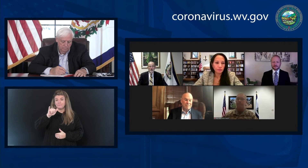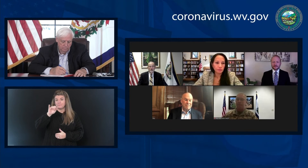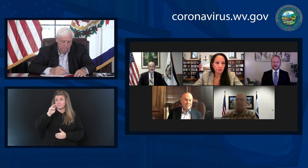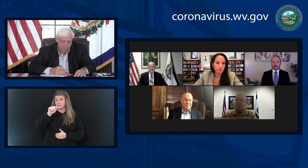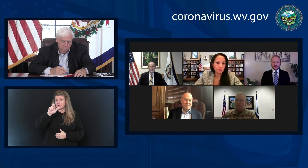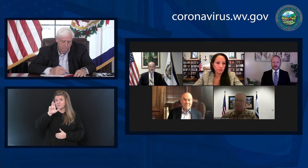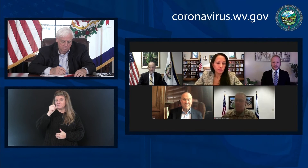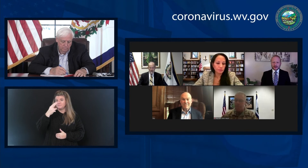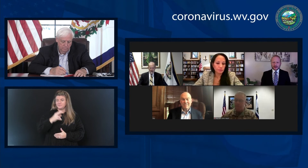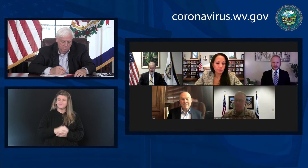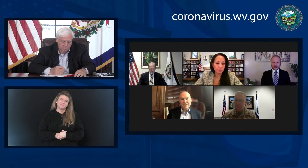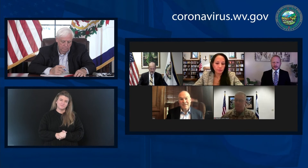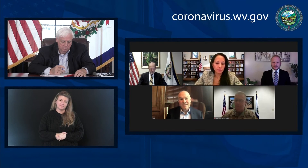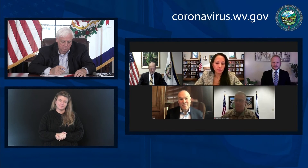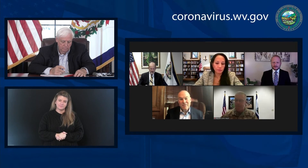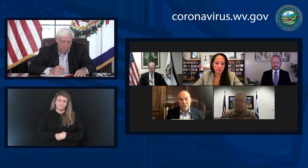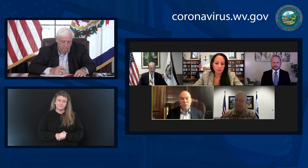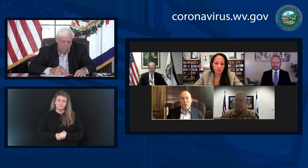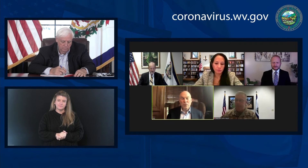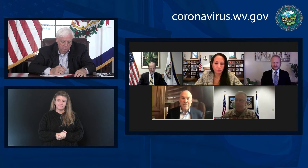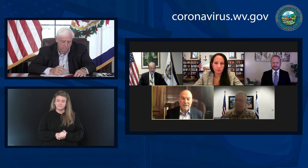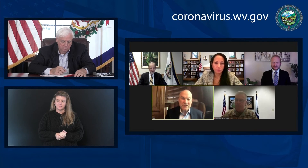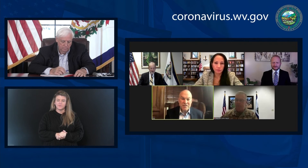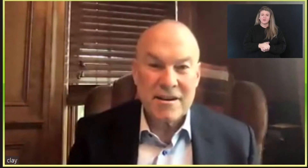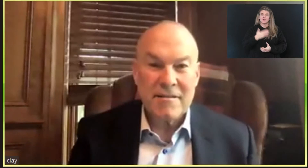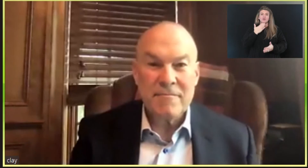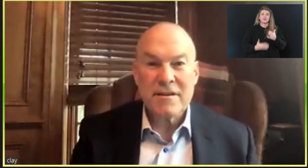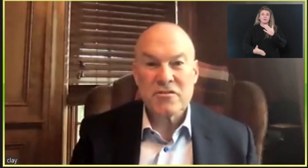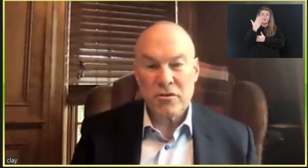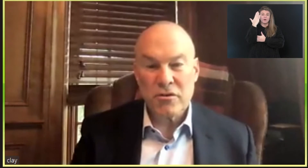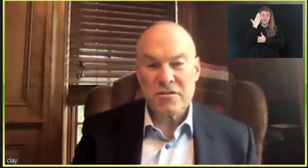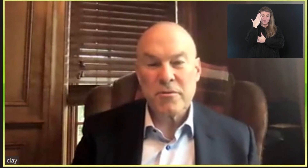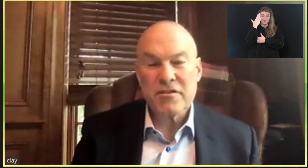coronavirus czar. Well, good morning. It's